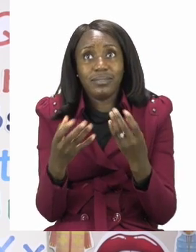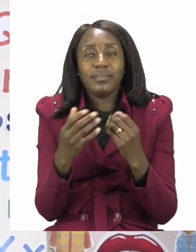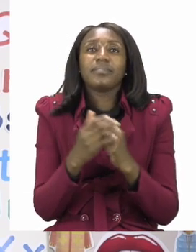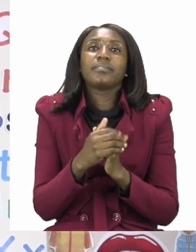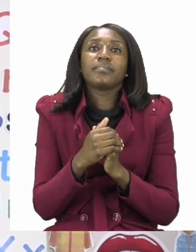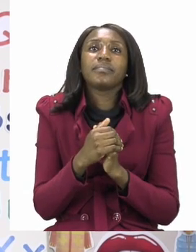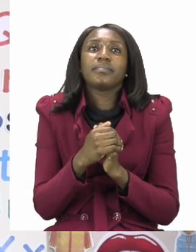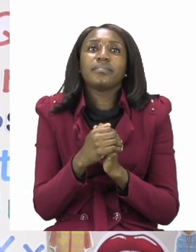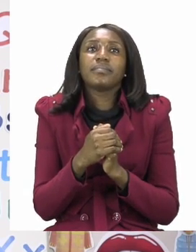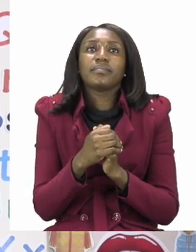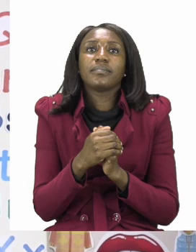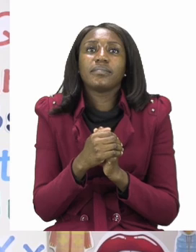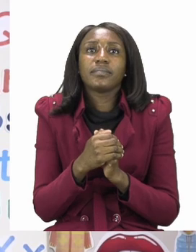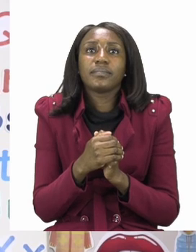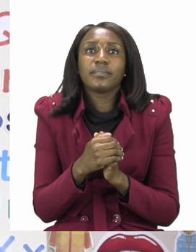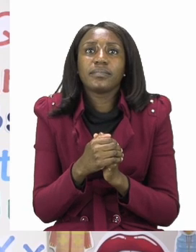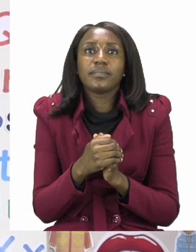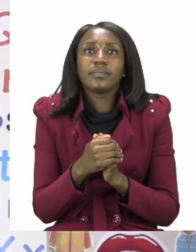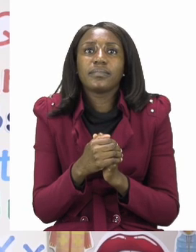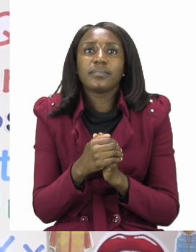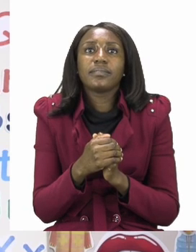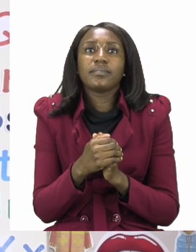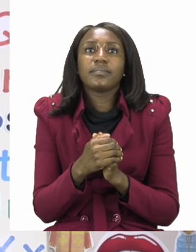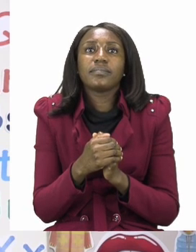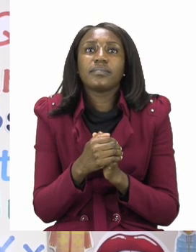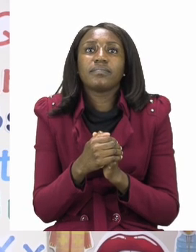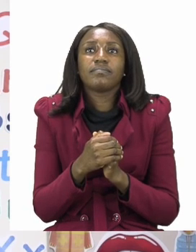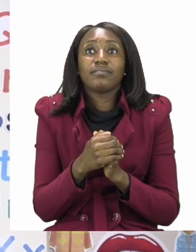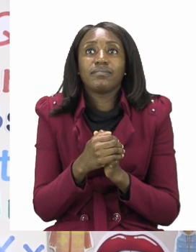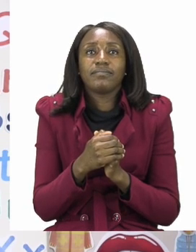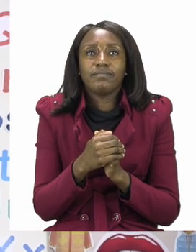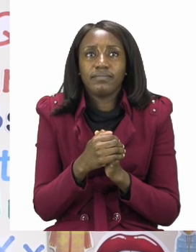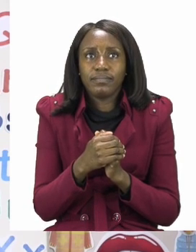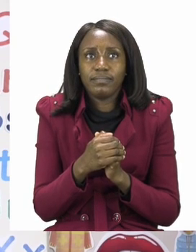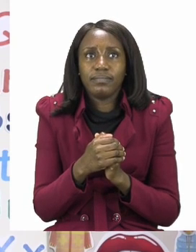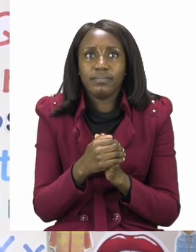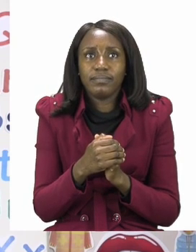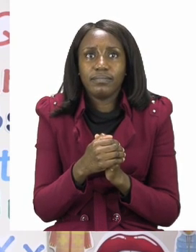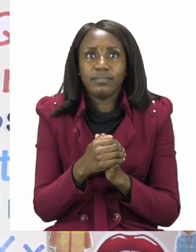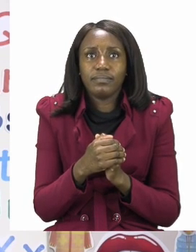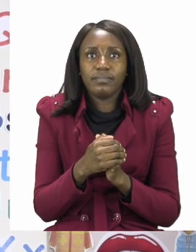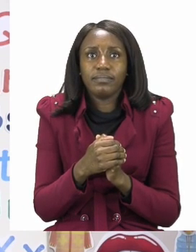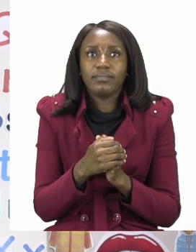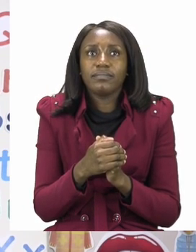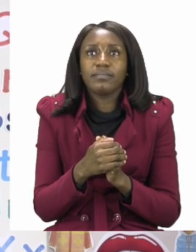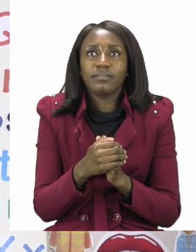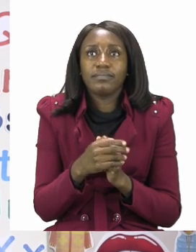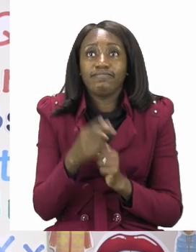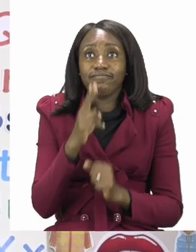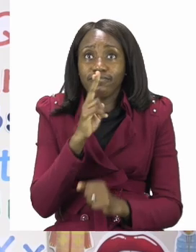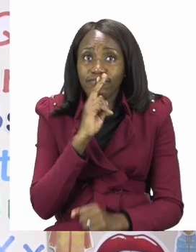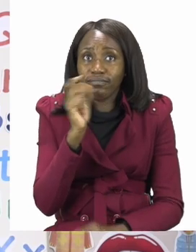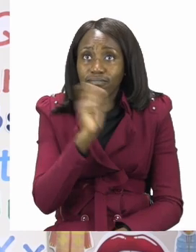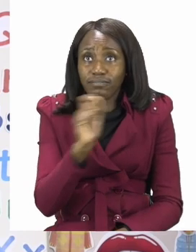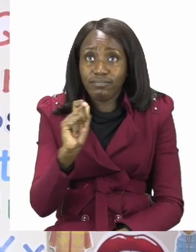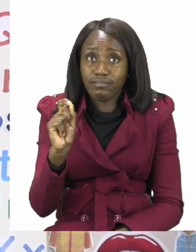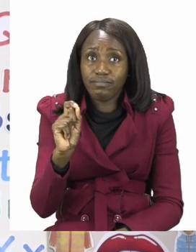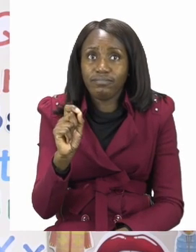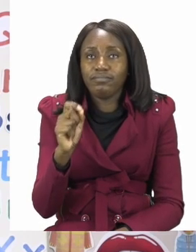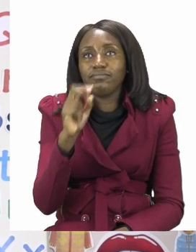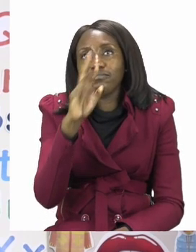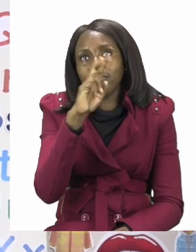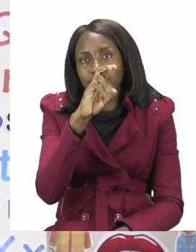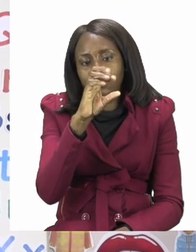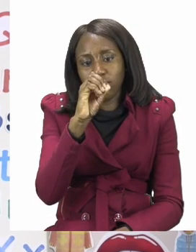And we said that it was 9 children. So, go ahead and write